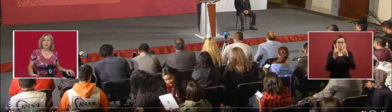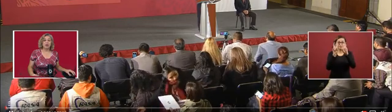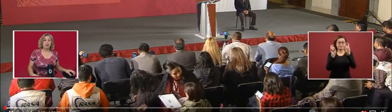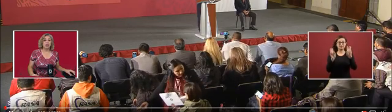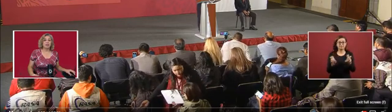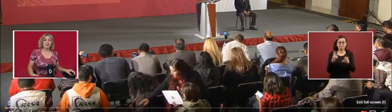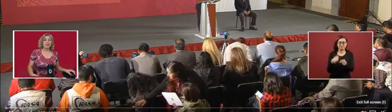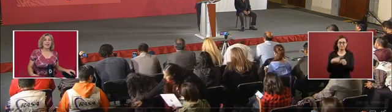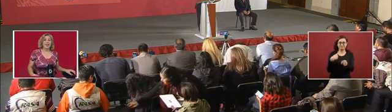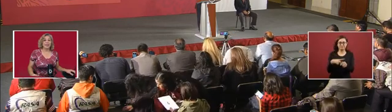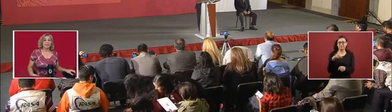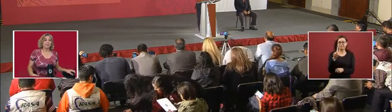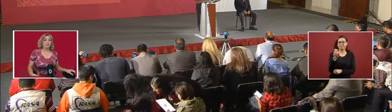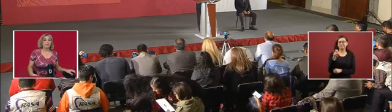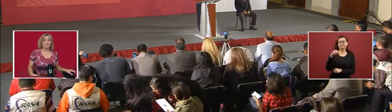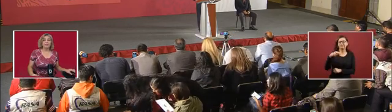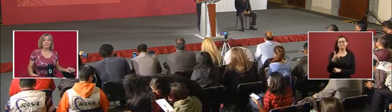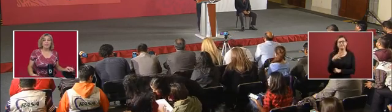Bueno, vamos